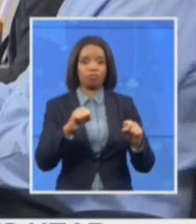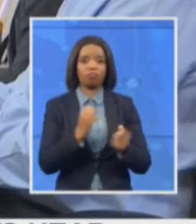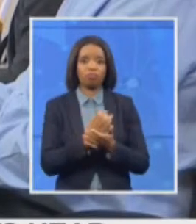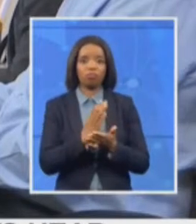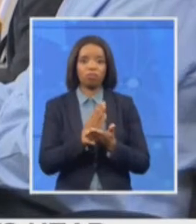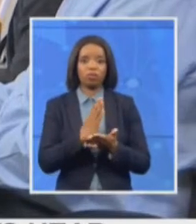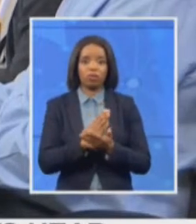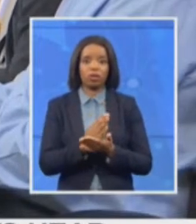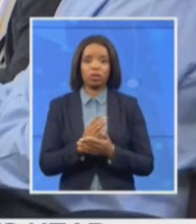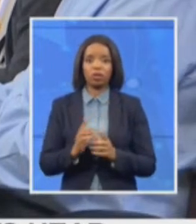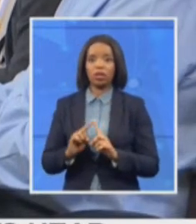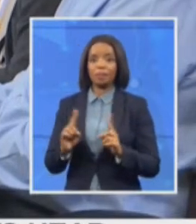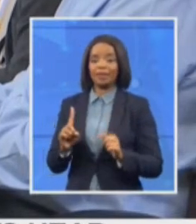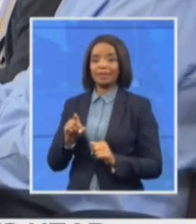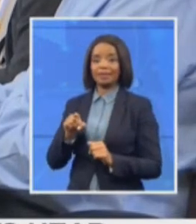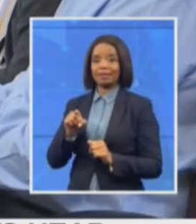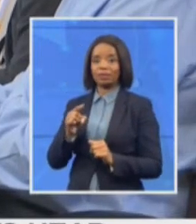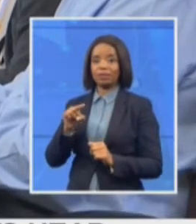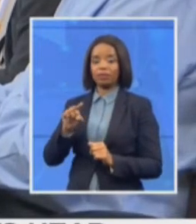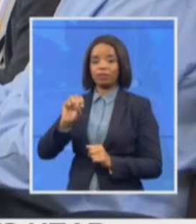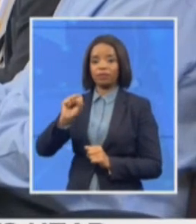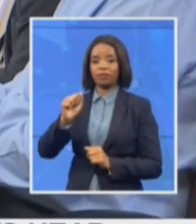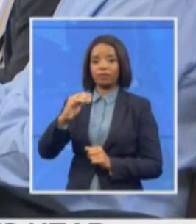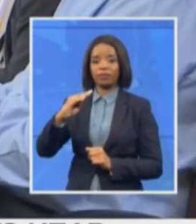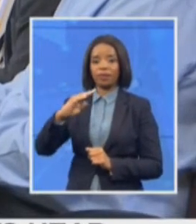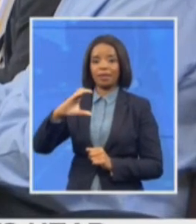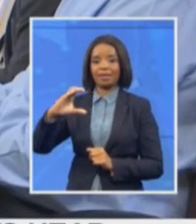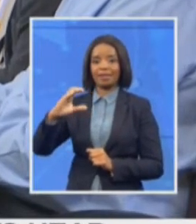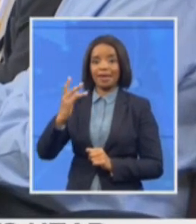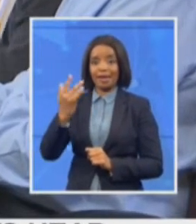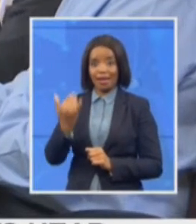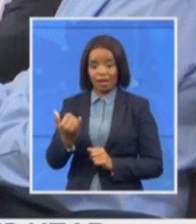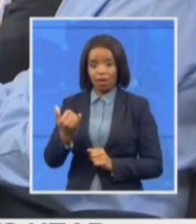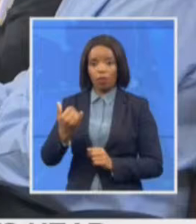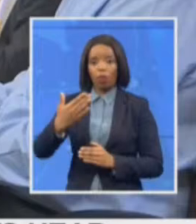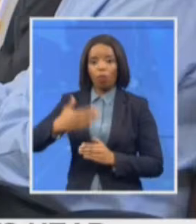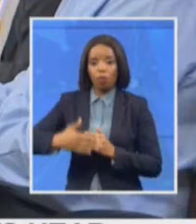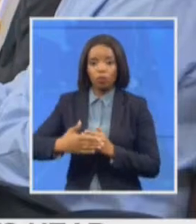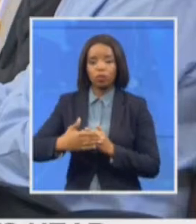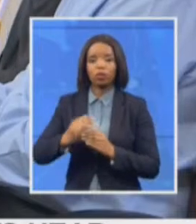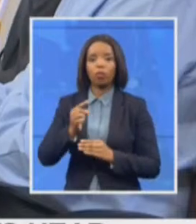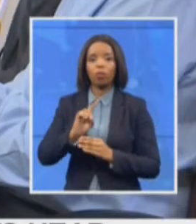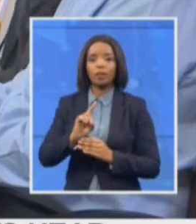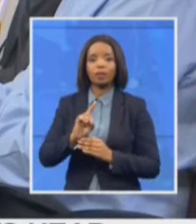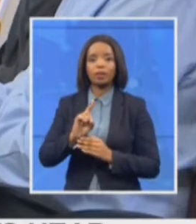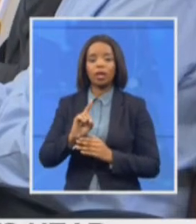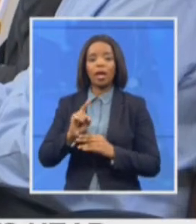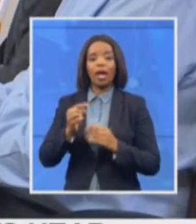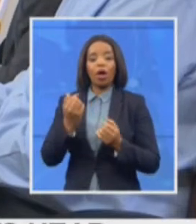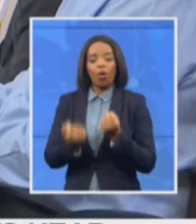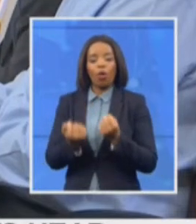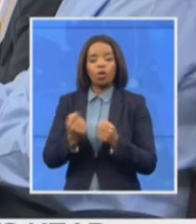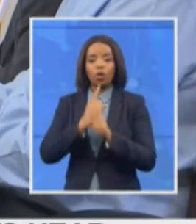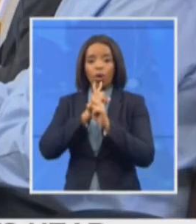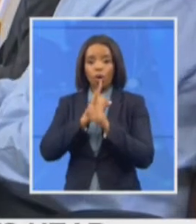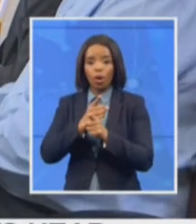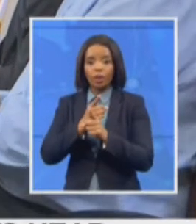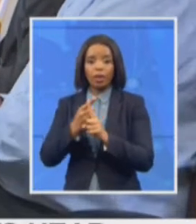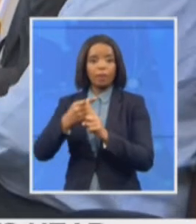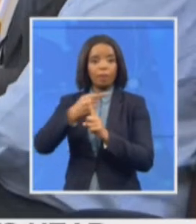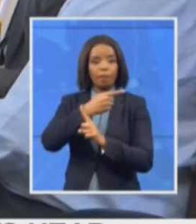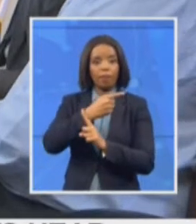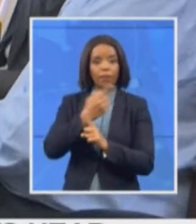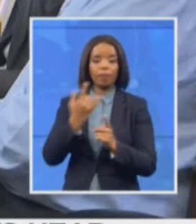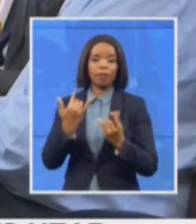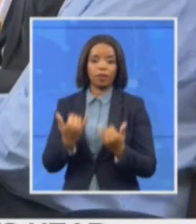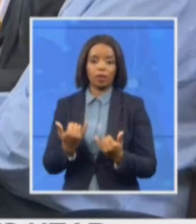with the consequences that the SABC has now breached the court order. With the numerous consequences. Yes. Yeah. It's not, you say it doesn't augur